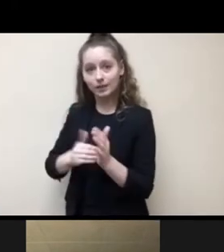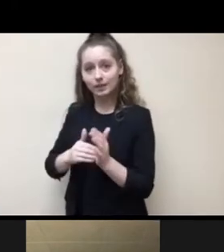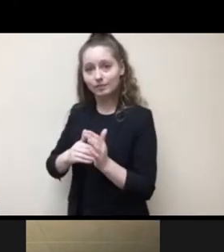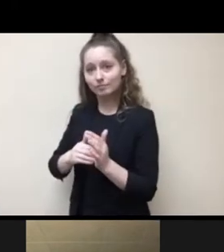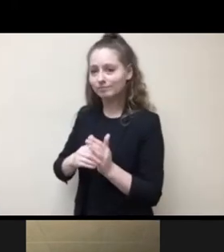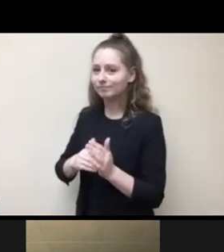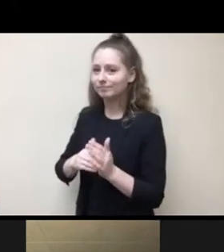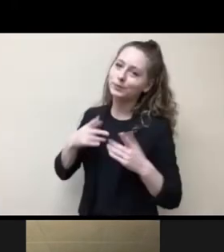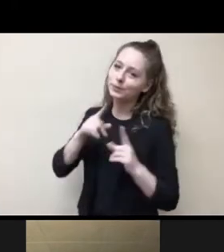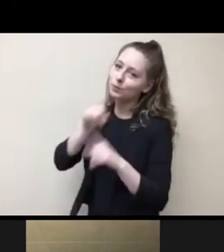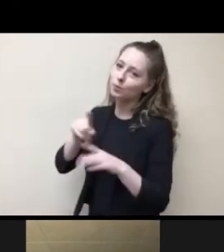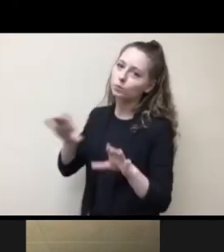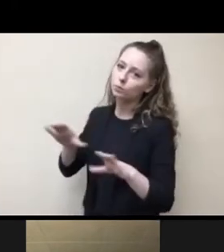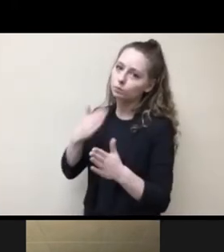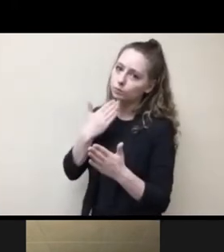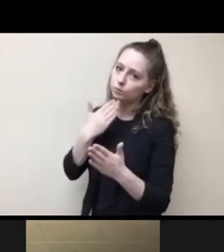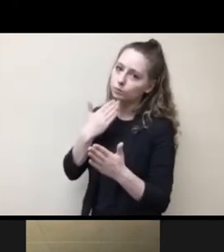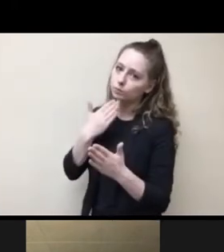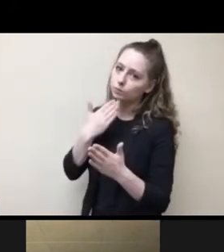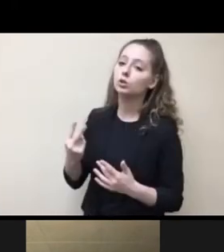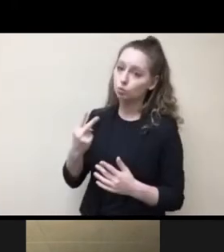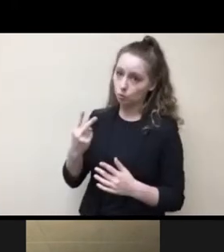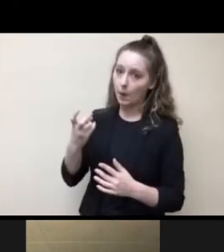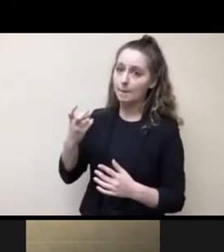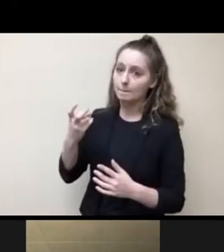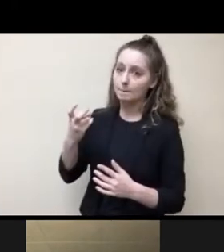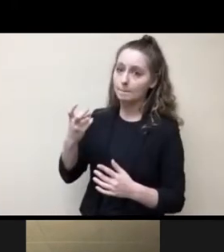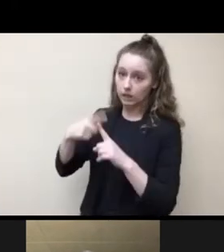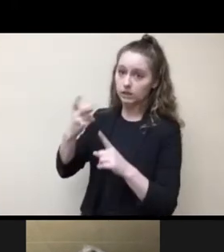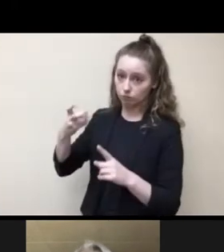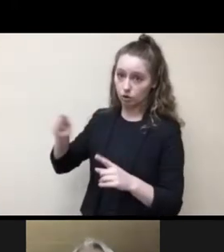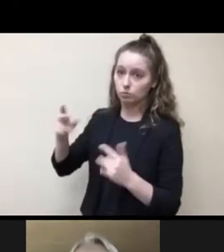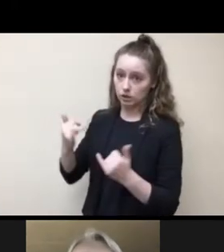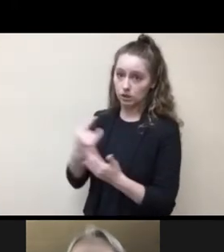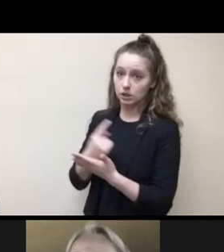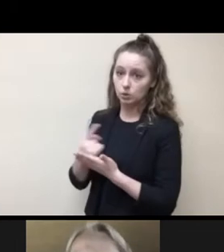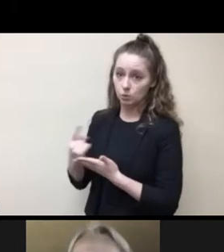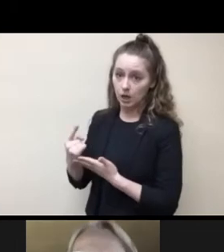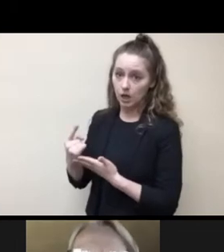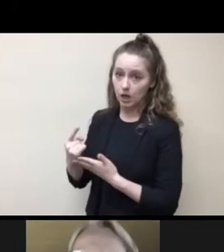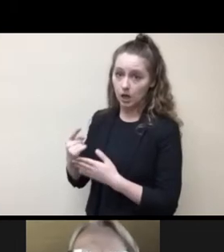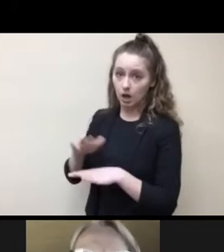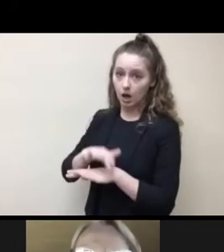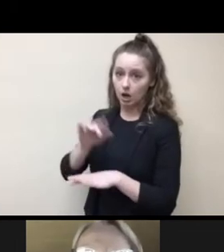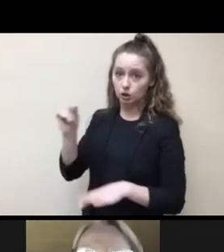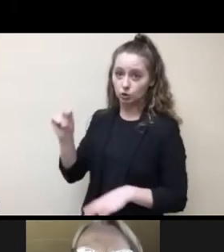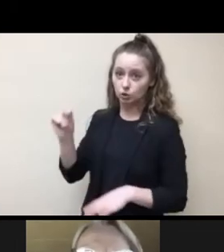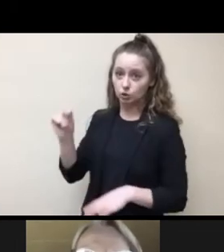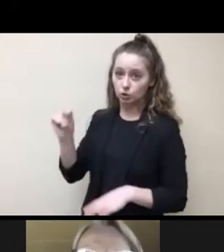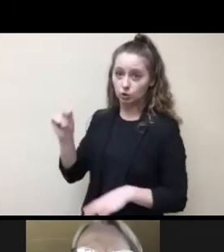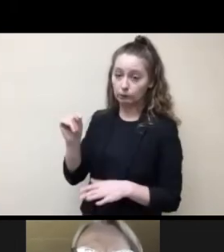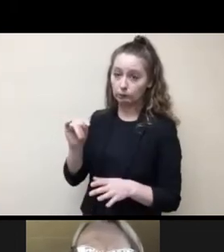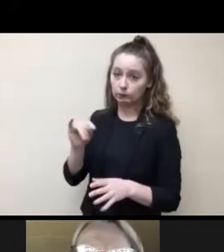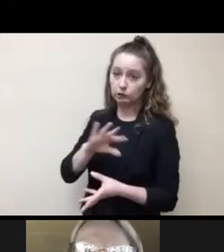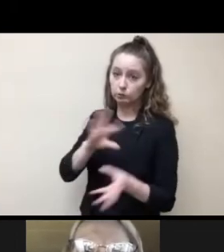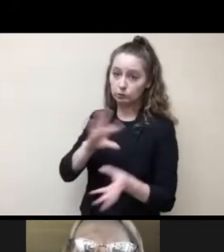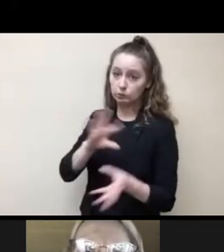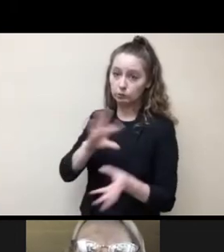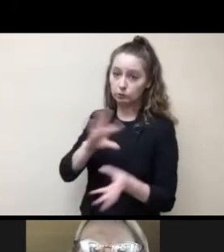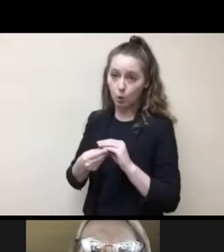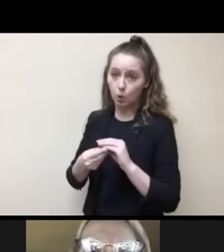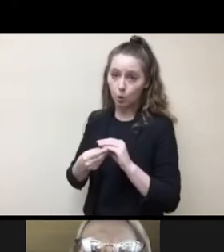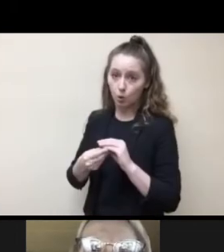well. We did have two positive transports this week on Tuesday, which brings the total